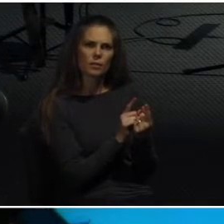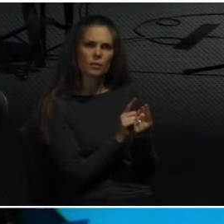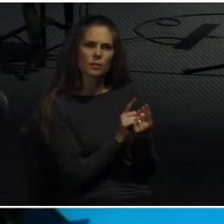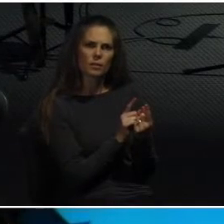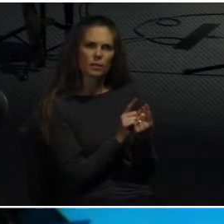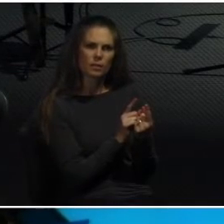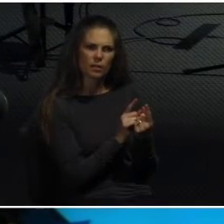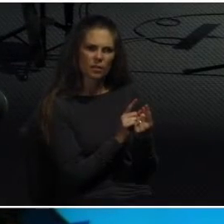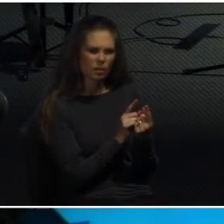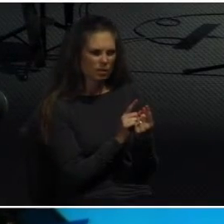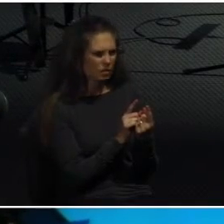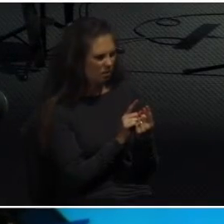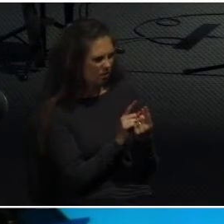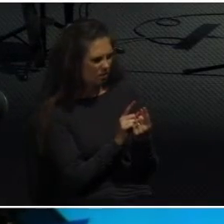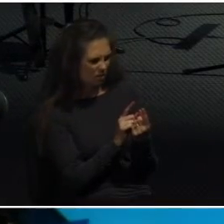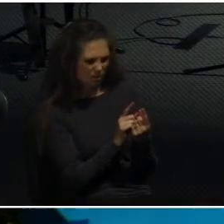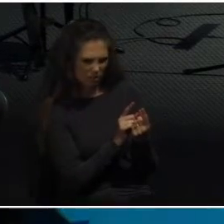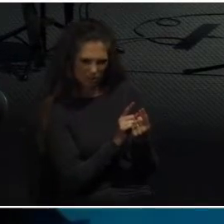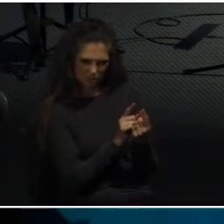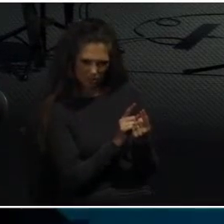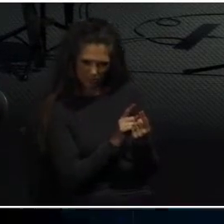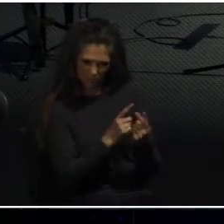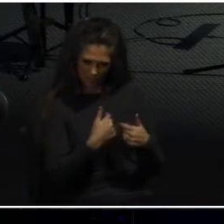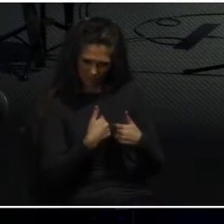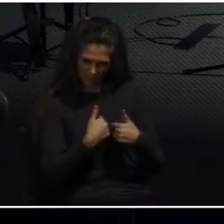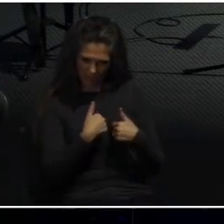would have responded to this guy.